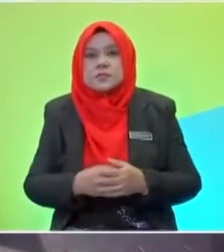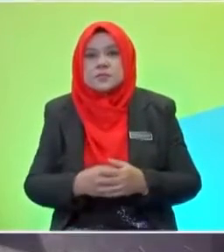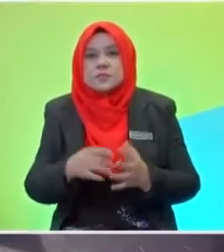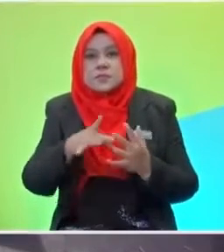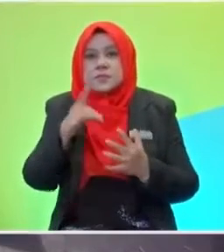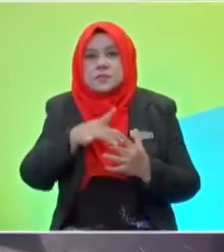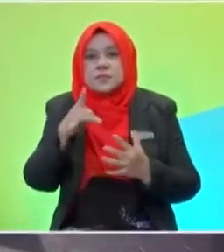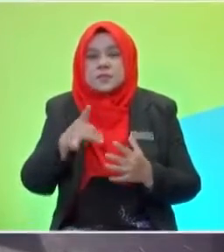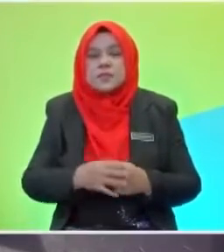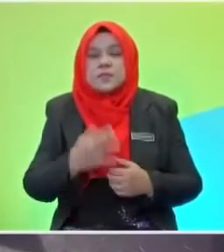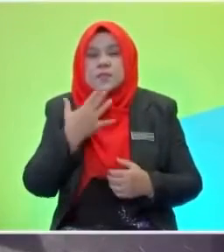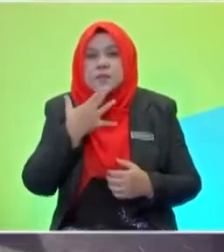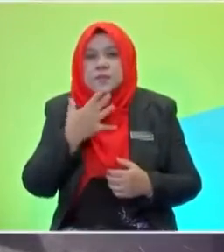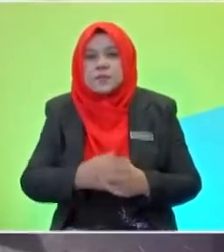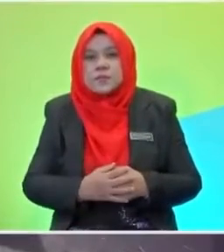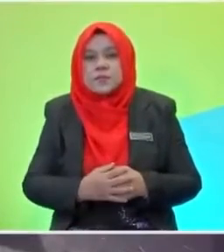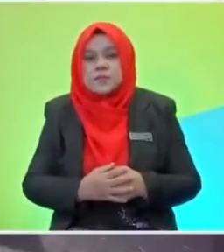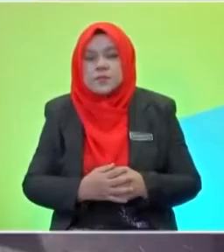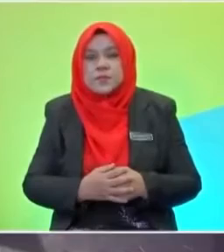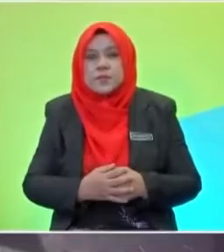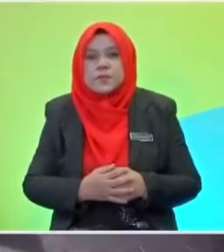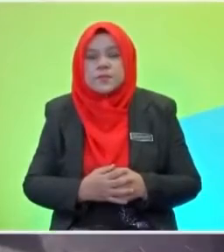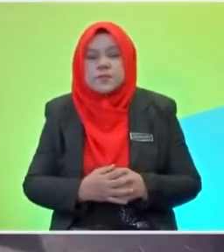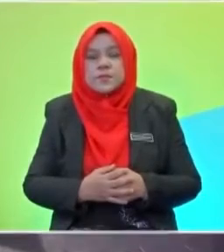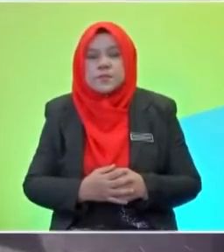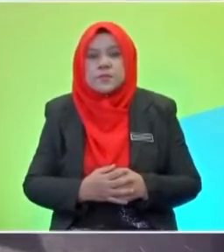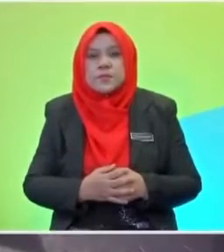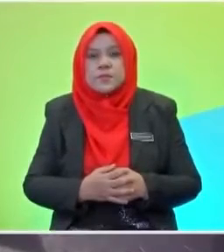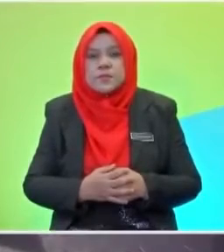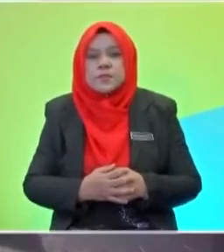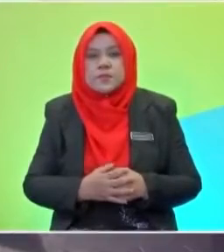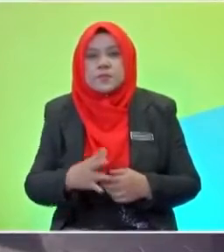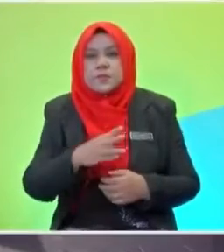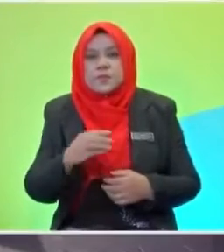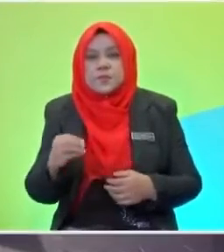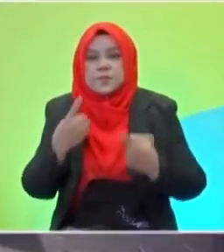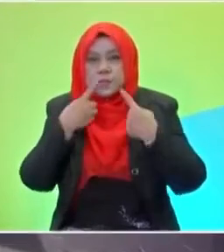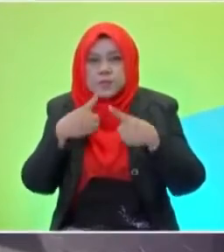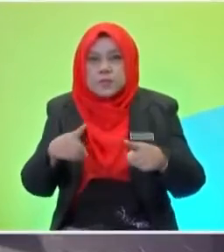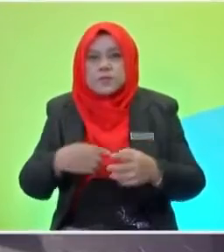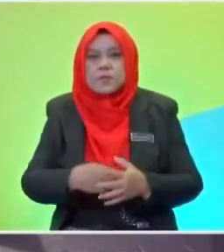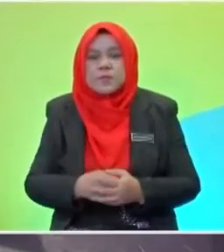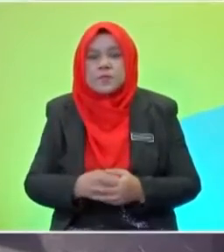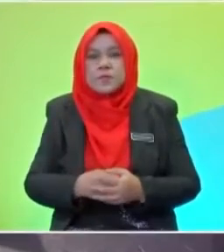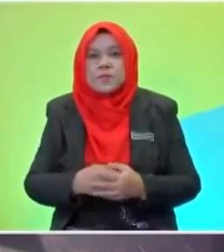one color for you. All right. And there are questions in this envelope. Okay. Okay. And you have to answer the question and you have to explain how you get the